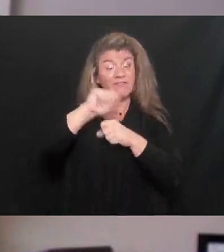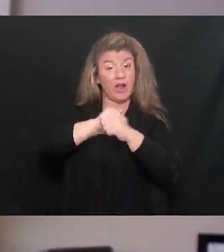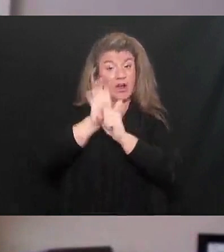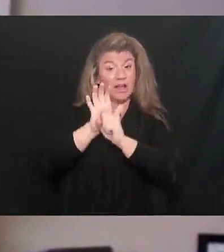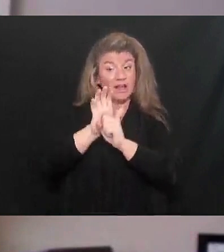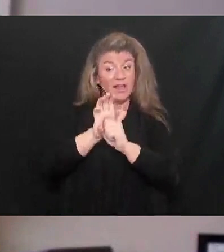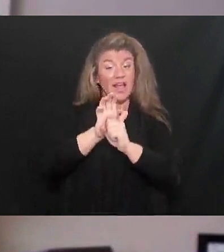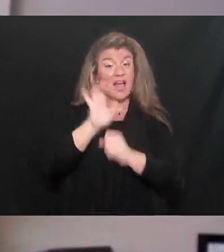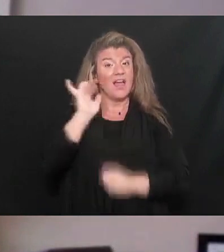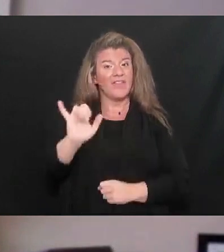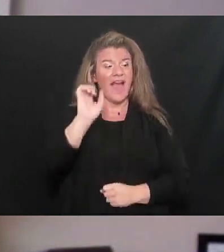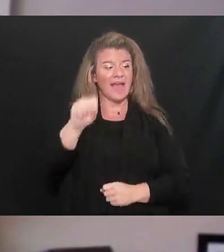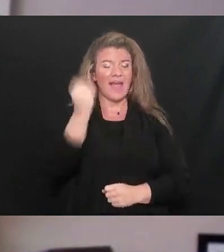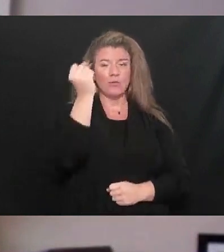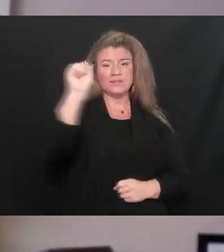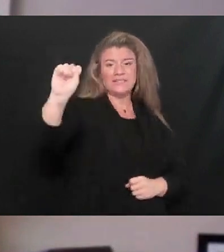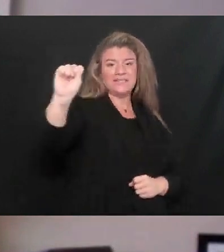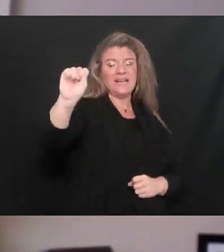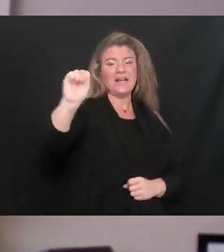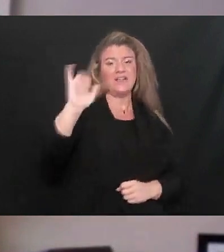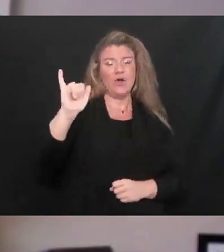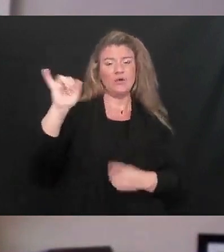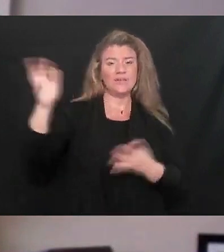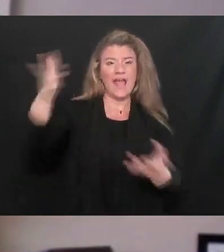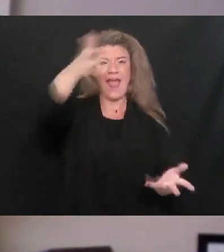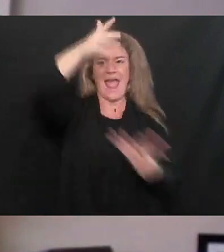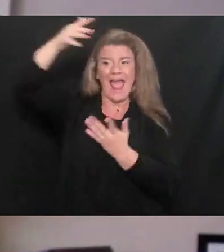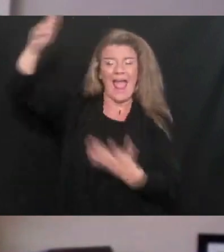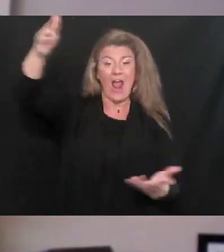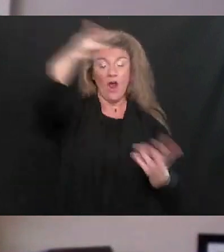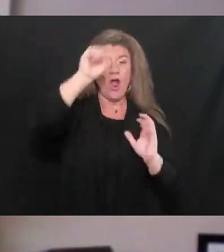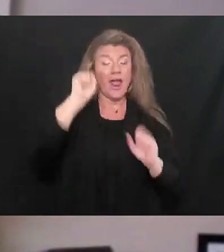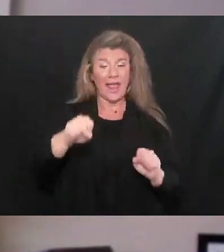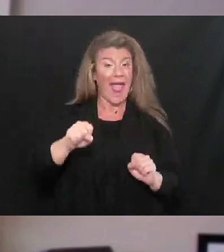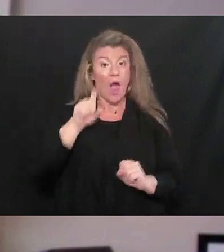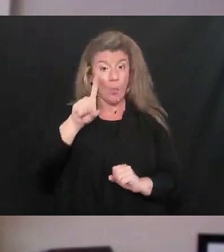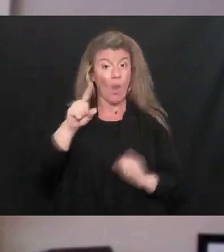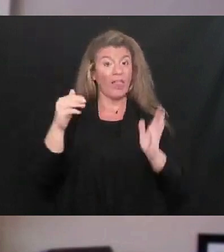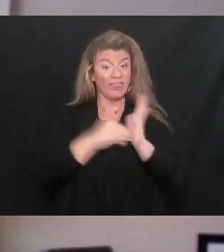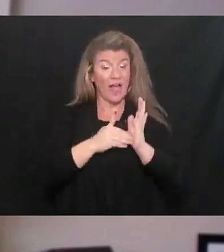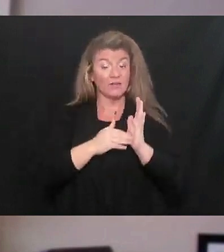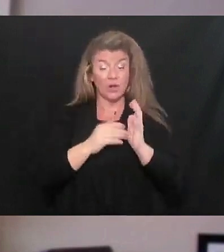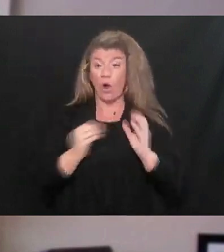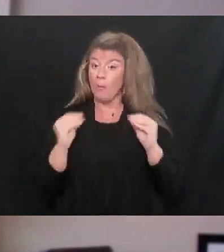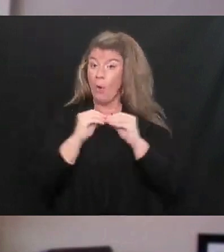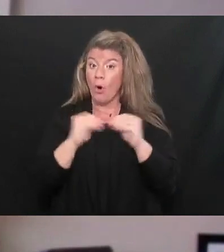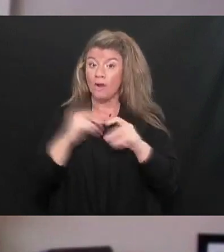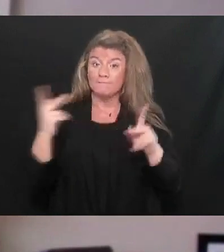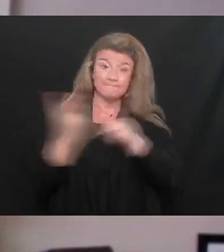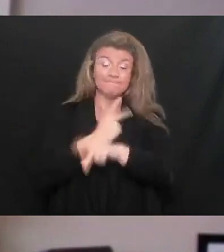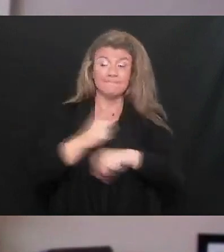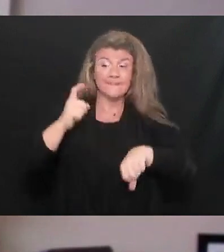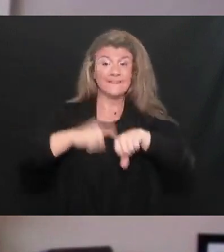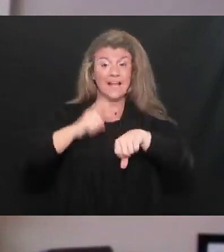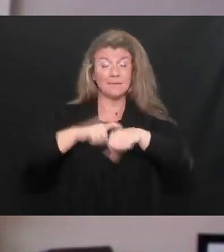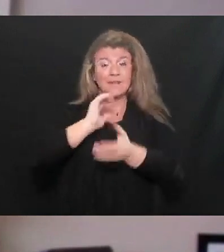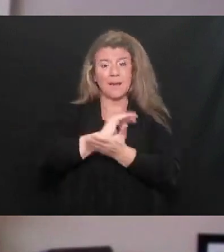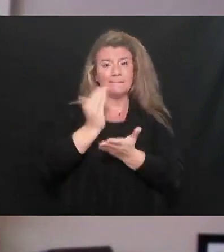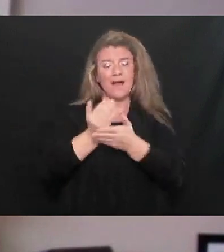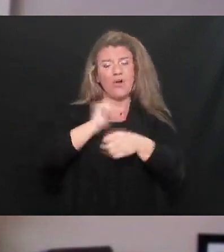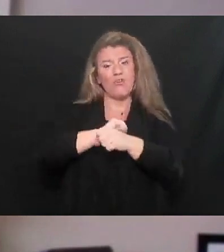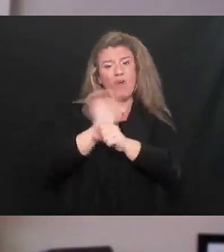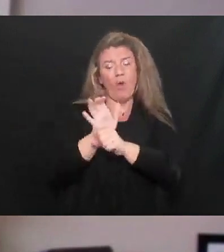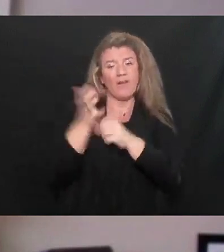can exist in the airways in 1,000 to more times the amount of COVID virus that exists